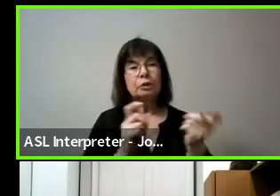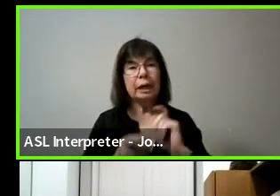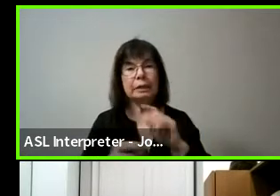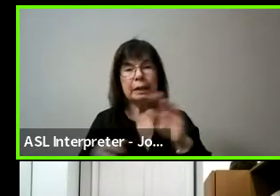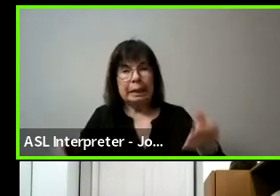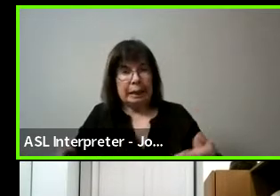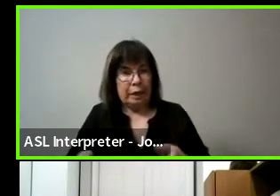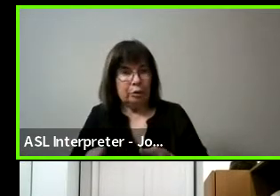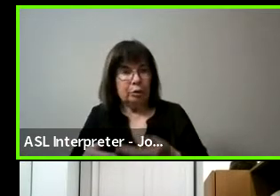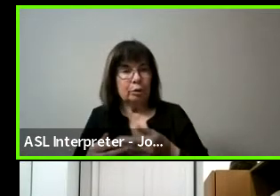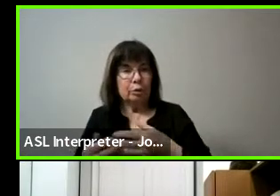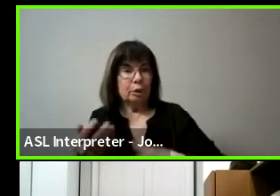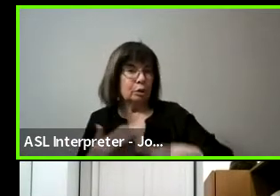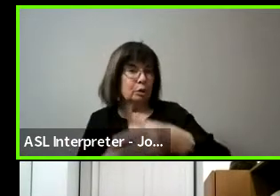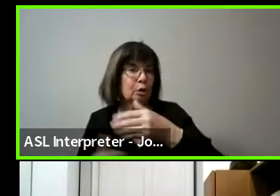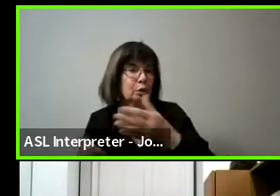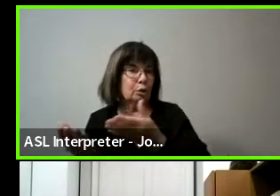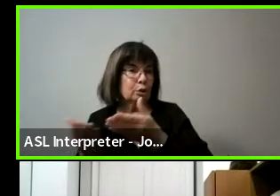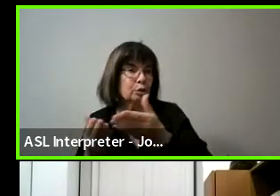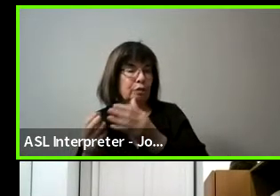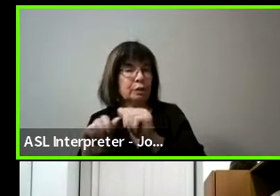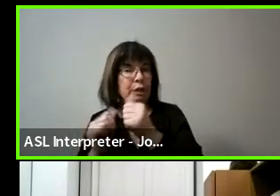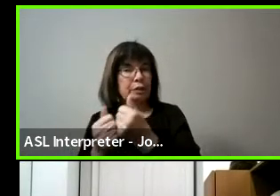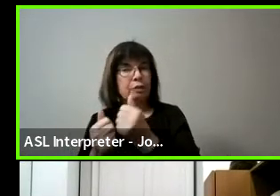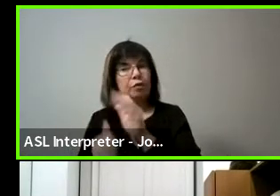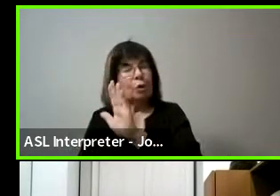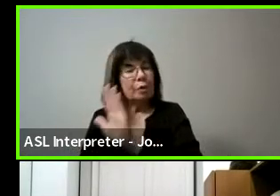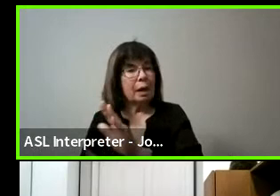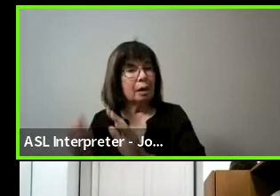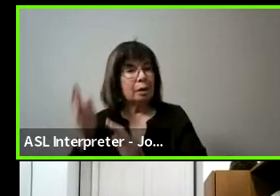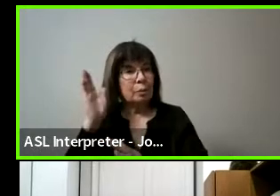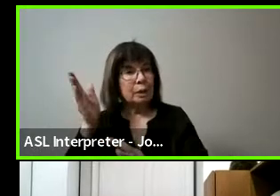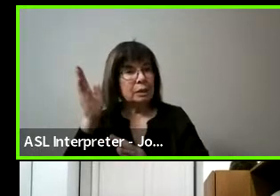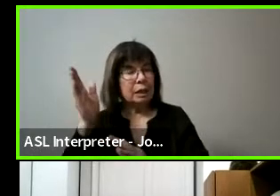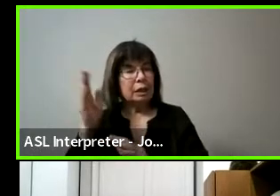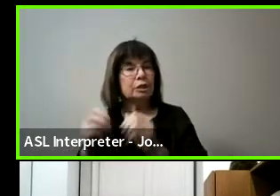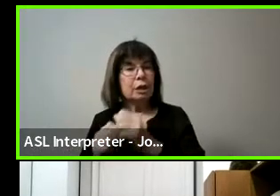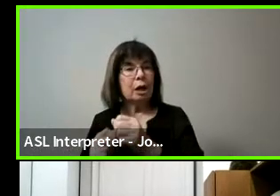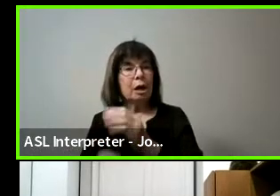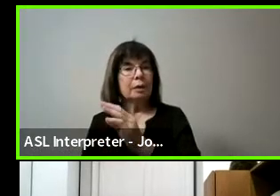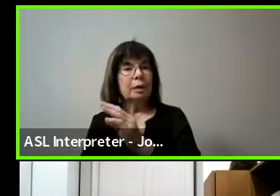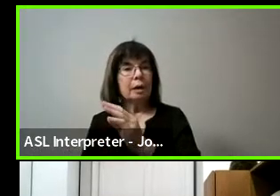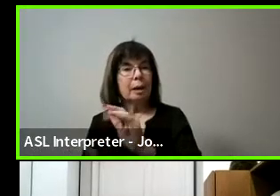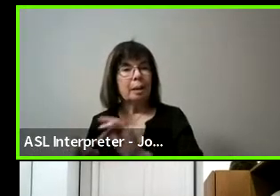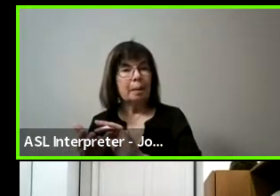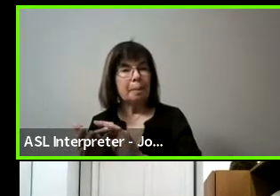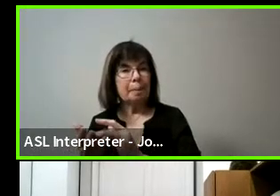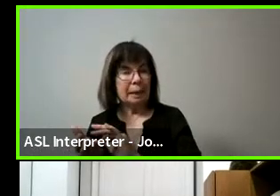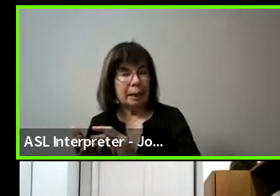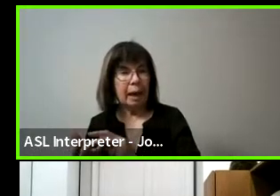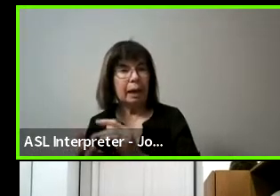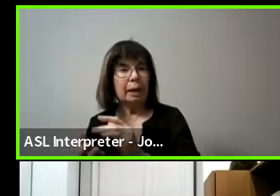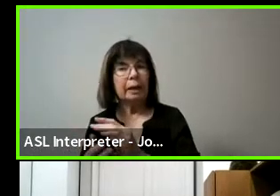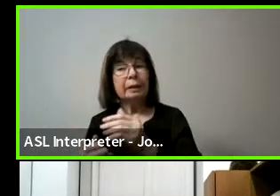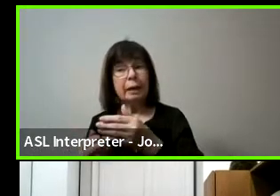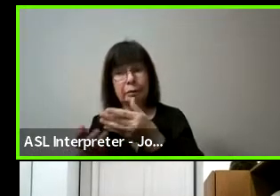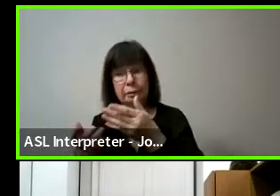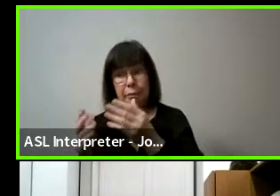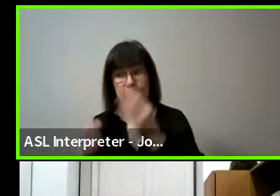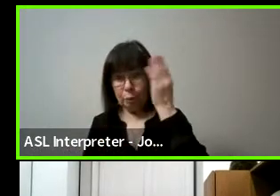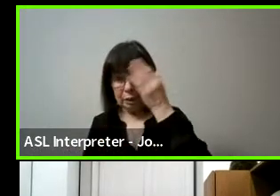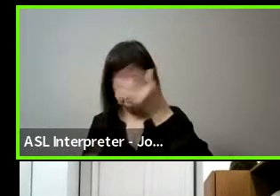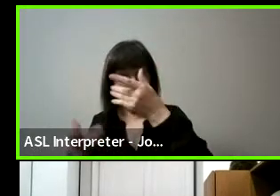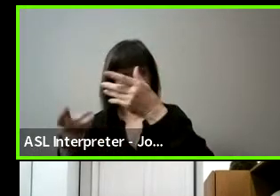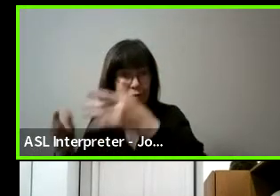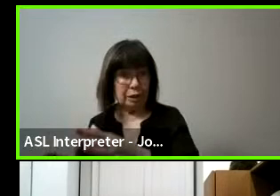agency for their presentation on Medi-Cal redetermination. And then after their presentation, we'll open it up